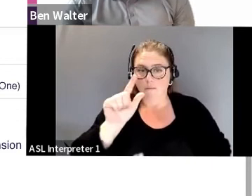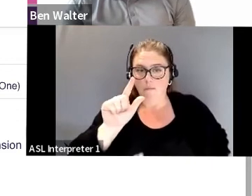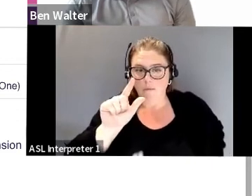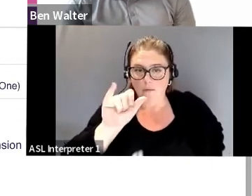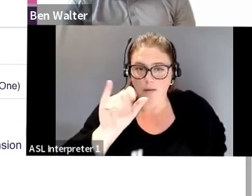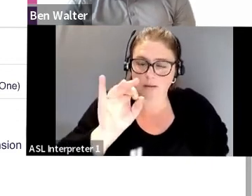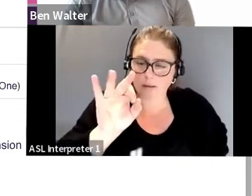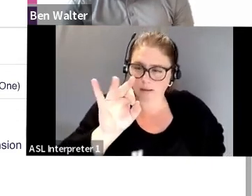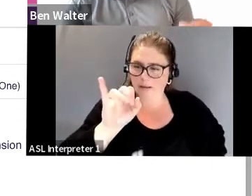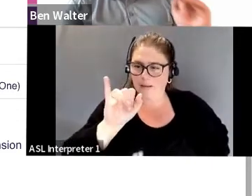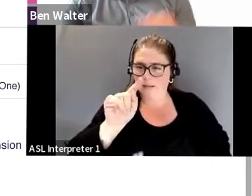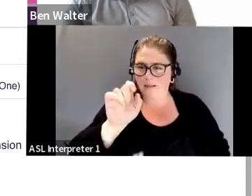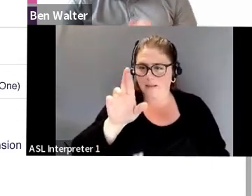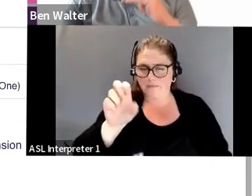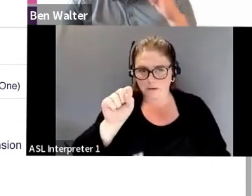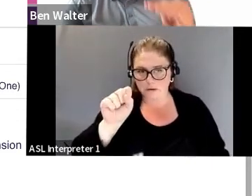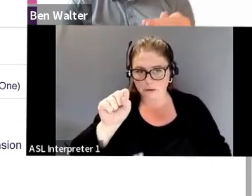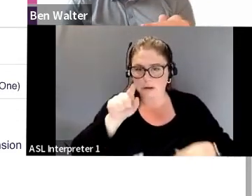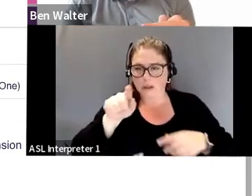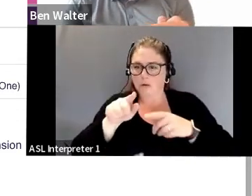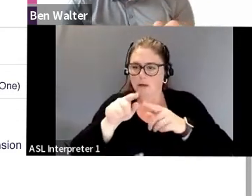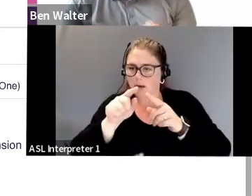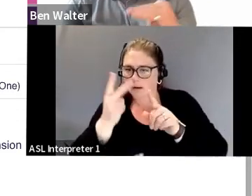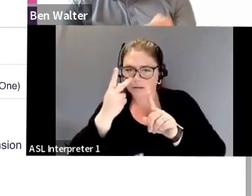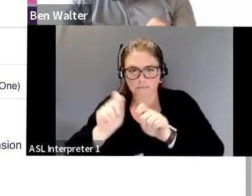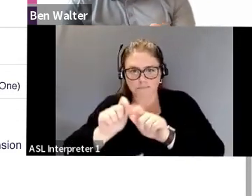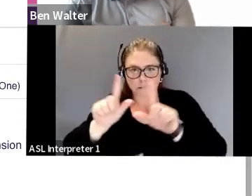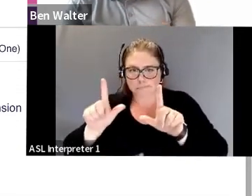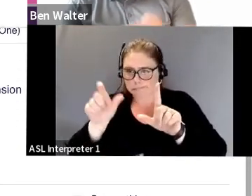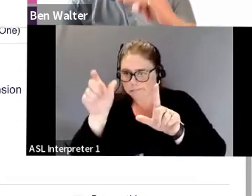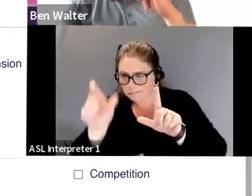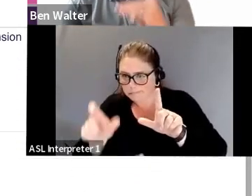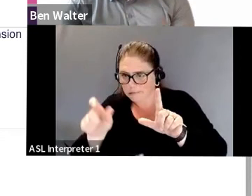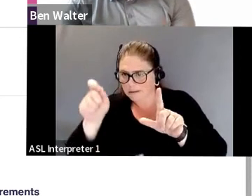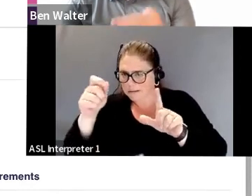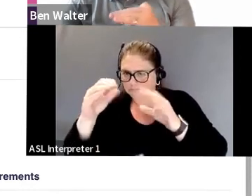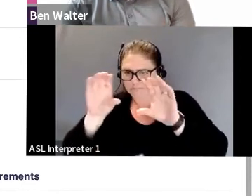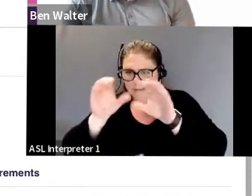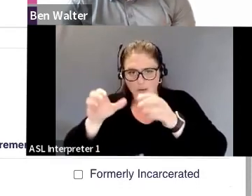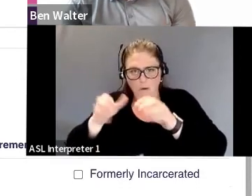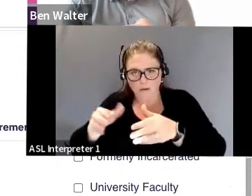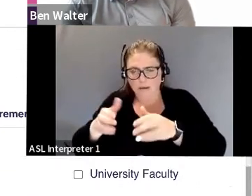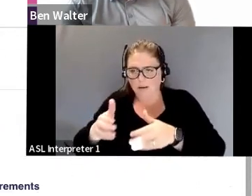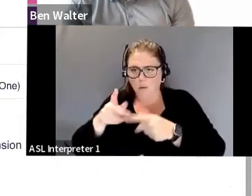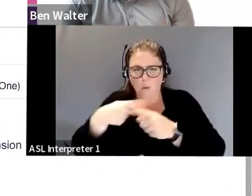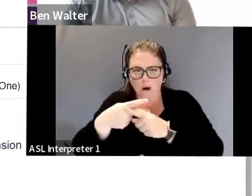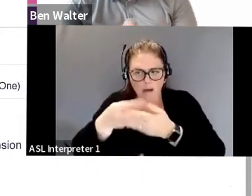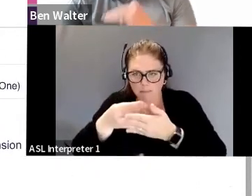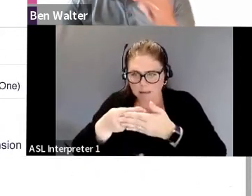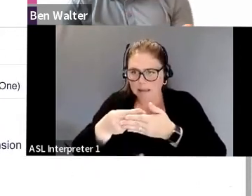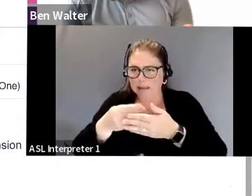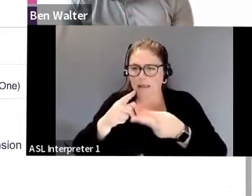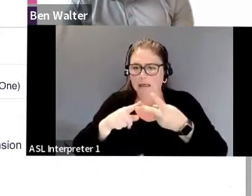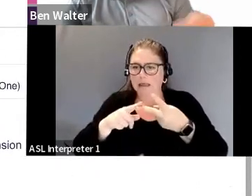Now, this is where we can actually narrow it down by grant type or project type, funding type, and then some further filters beyond that.